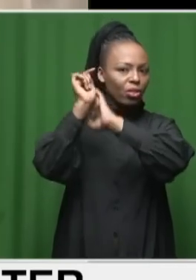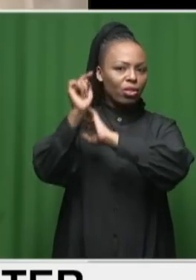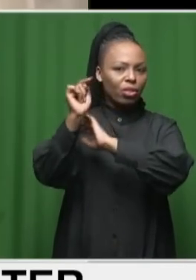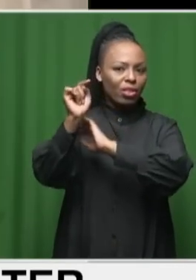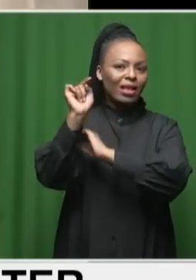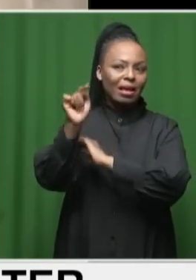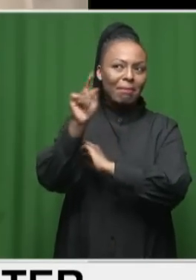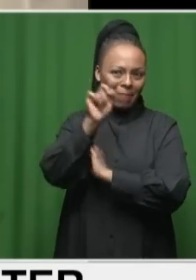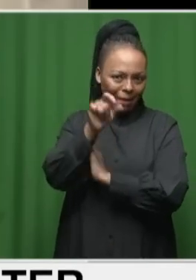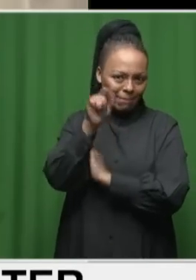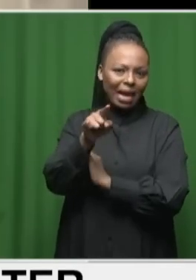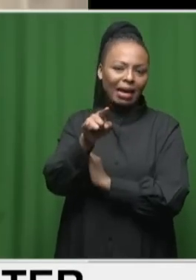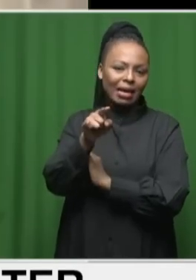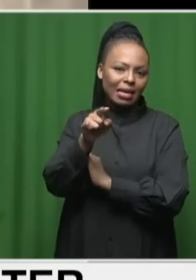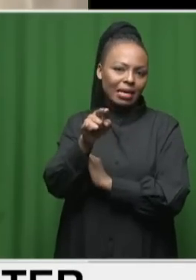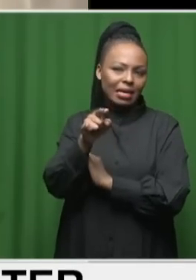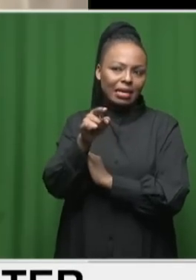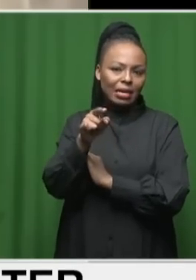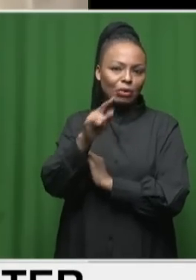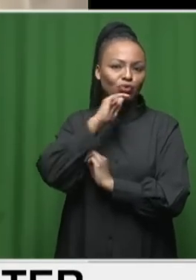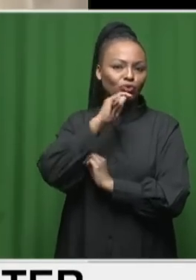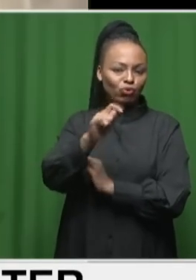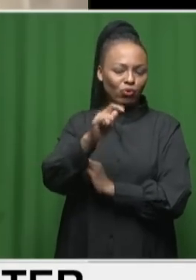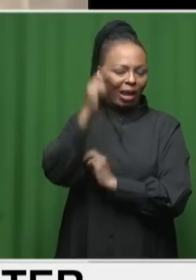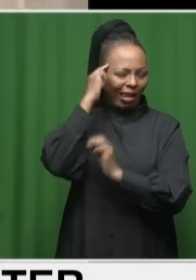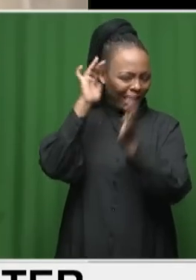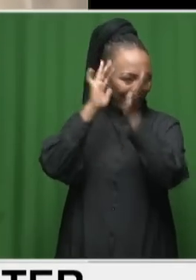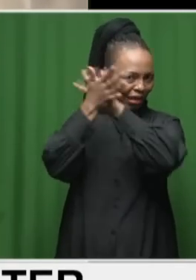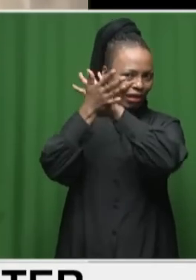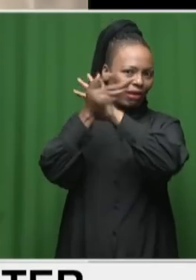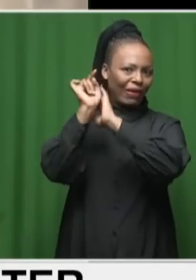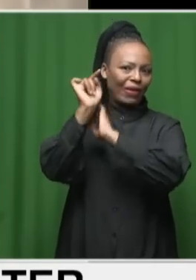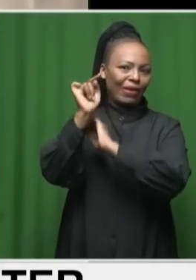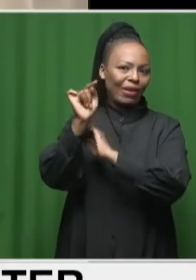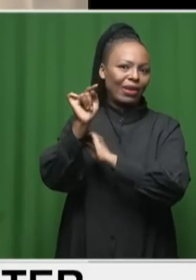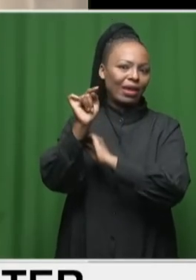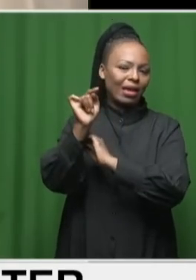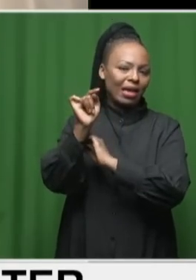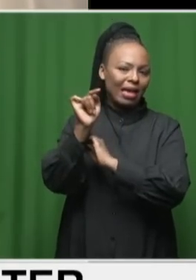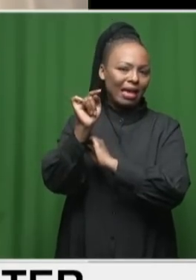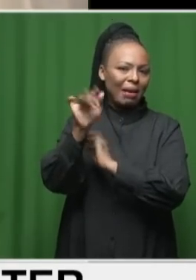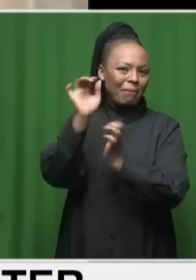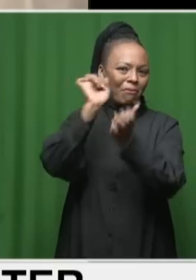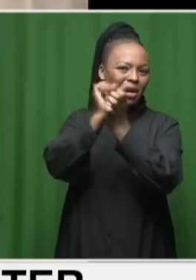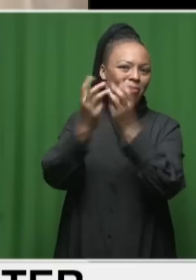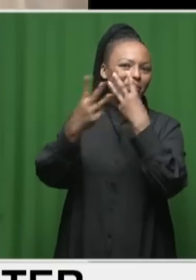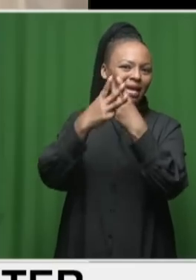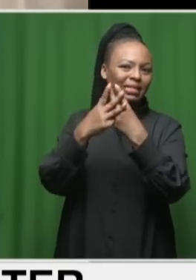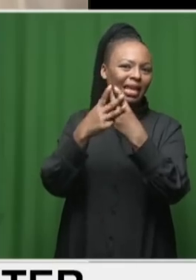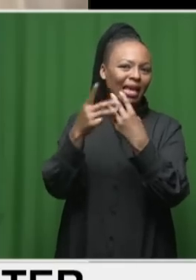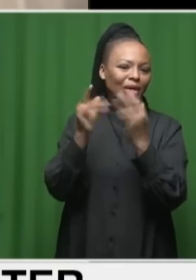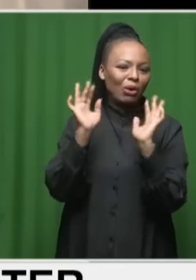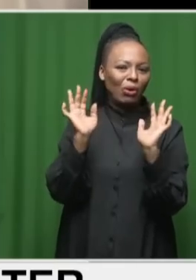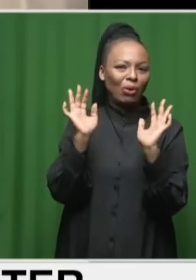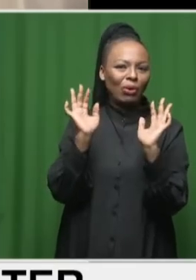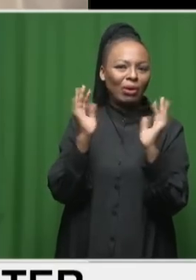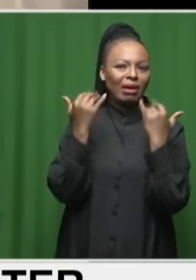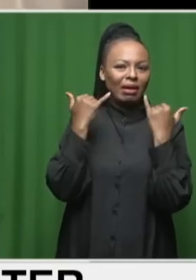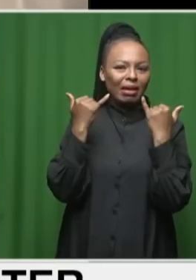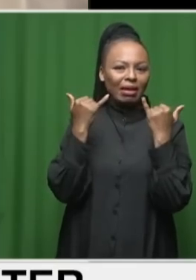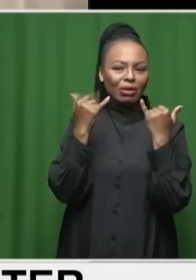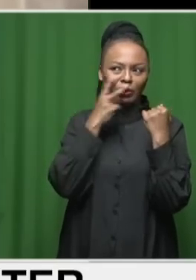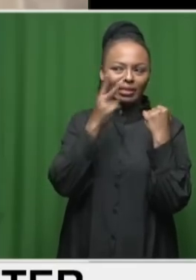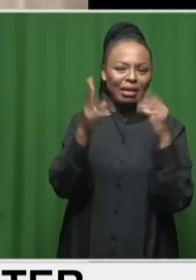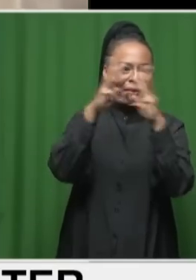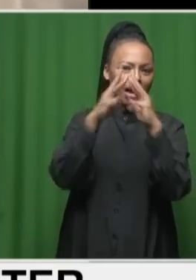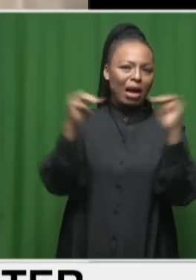way to describe. This is a Nazi concentration camp that that you see in Mangaung.